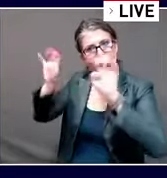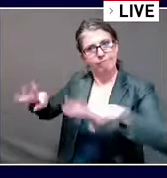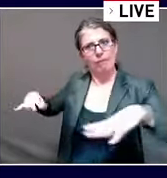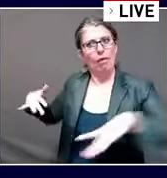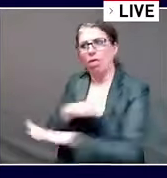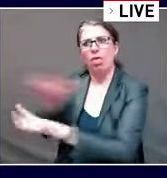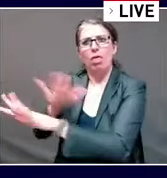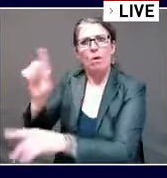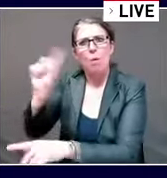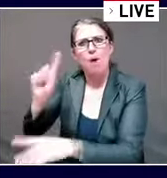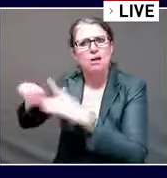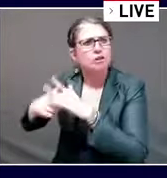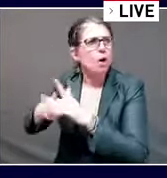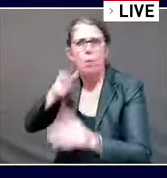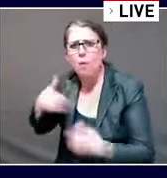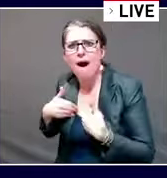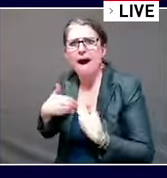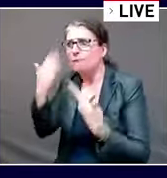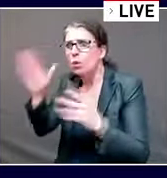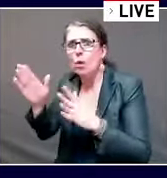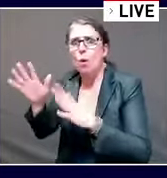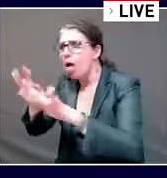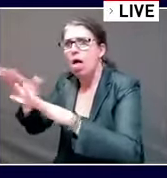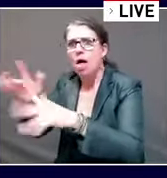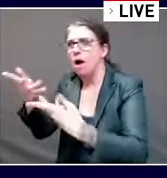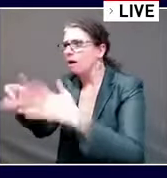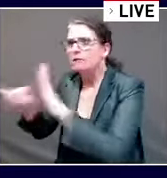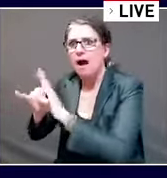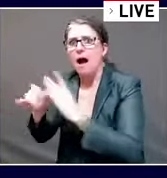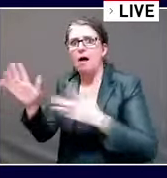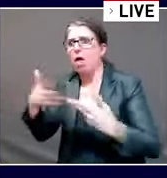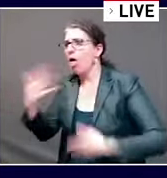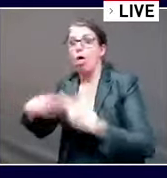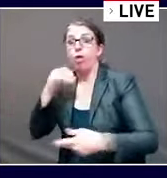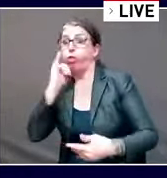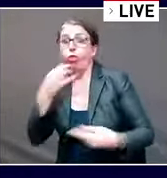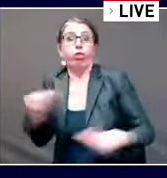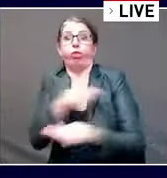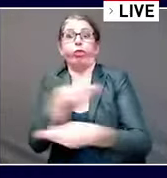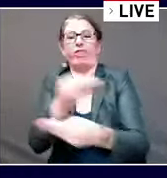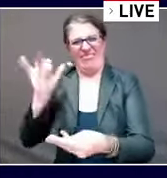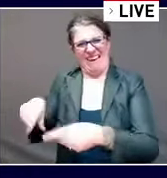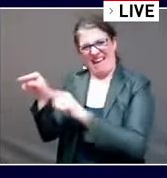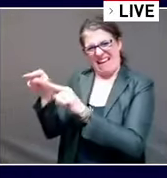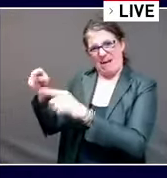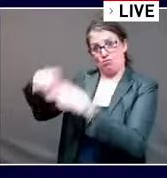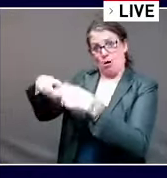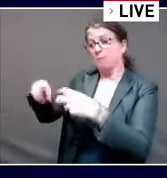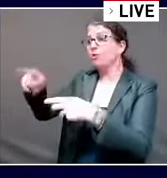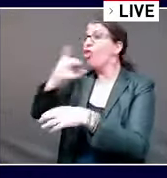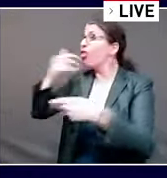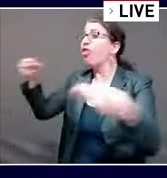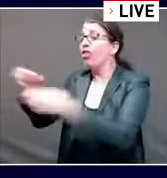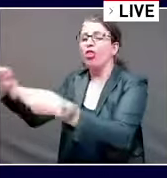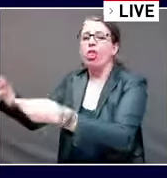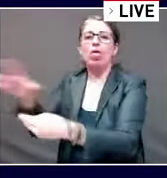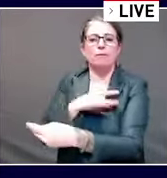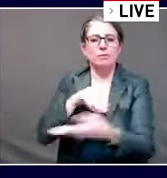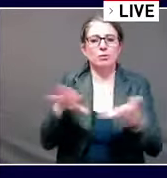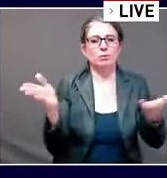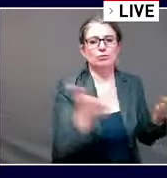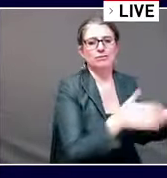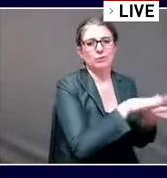put that somewhat differently, much of what we have seen in Maine with respect to COVID in schools is what we are seeing based